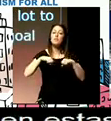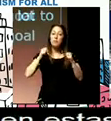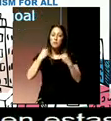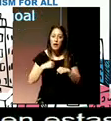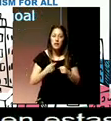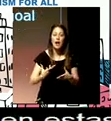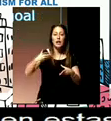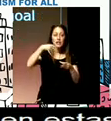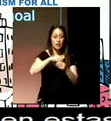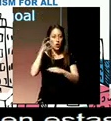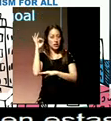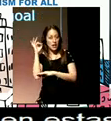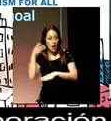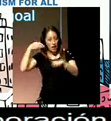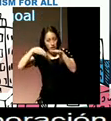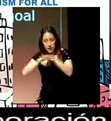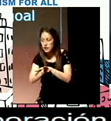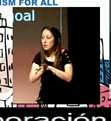way.